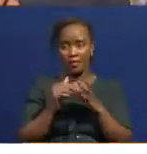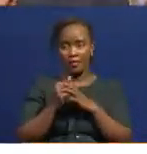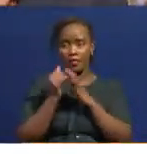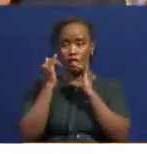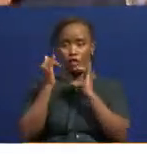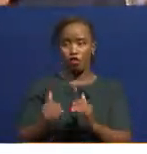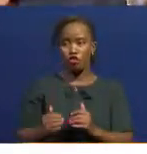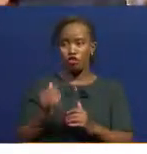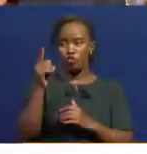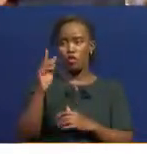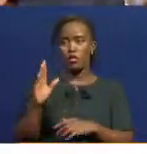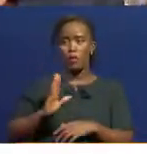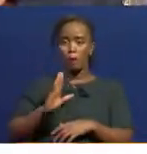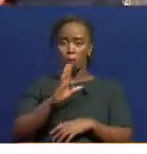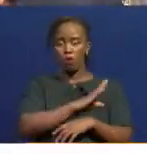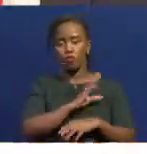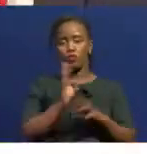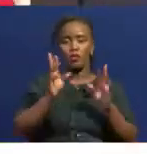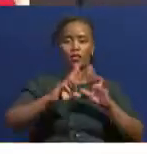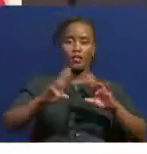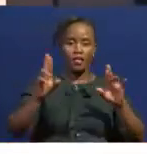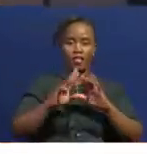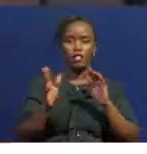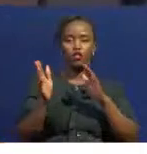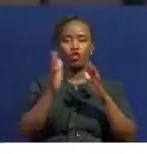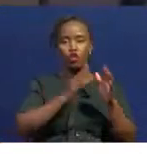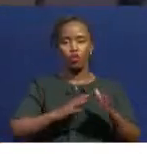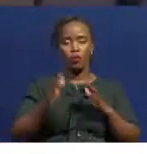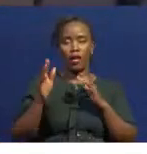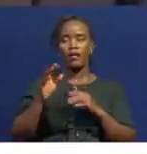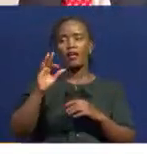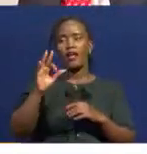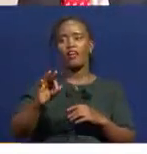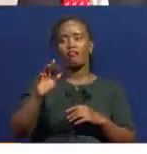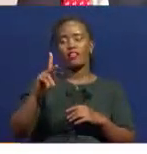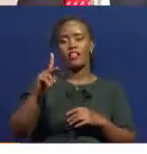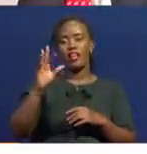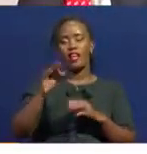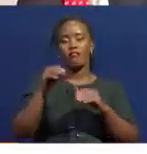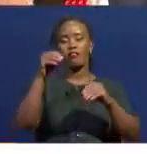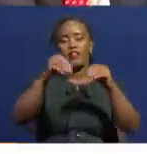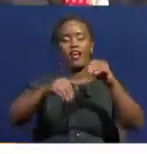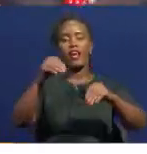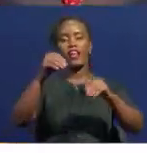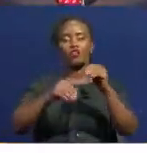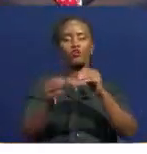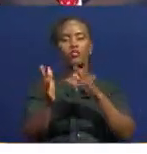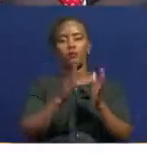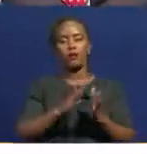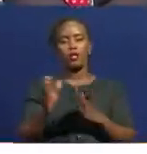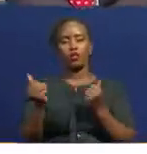will now embark on preparing and conducting the national FKF elections slated for December this year.